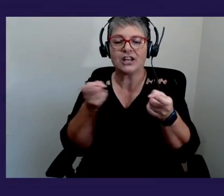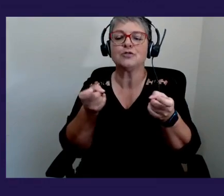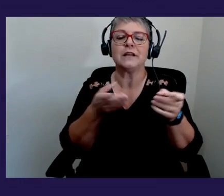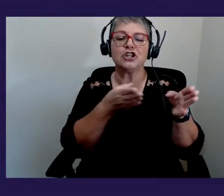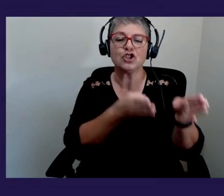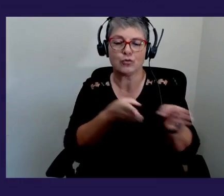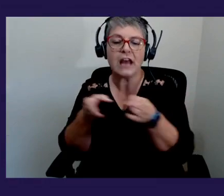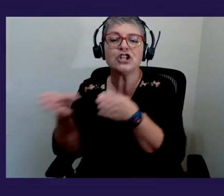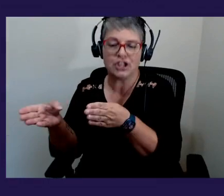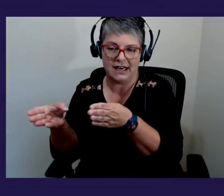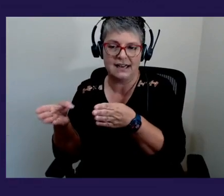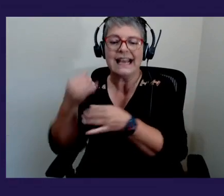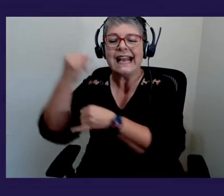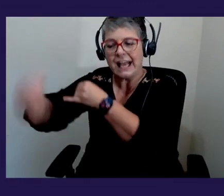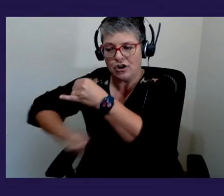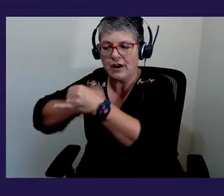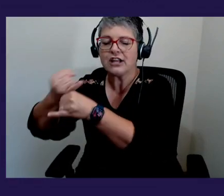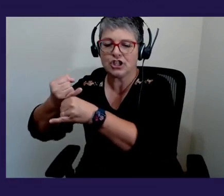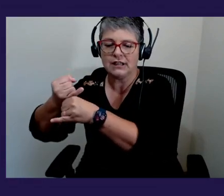levels. Next slide, please.